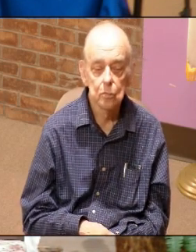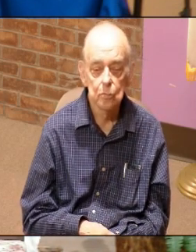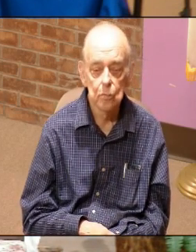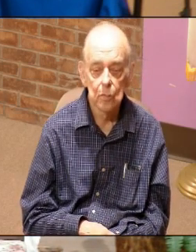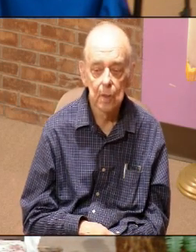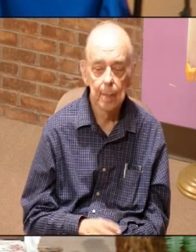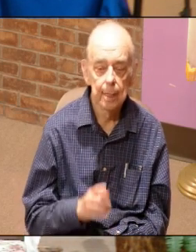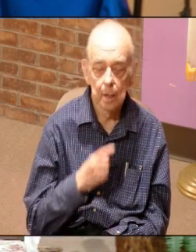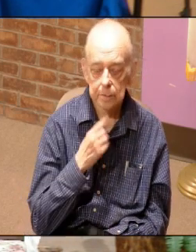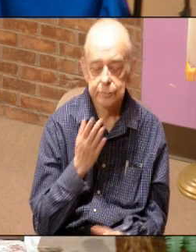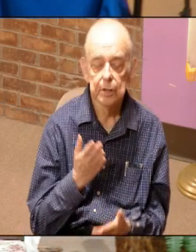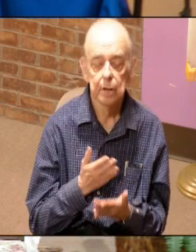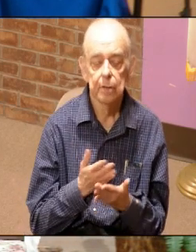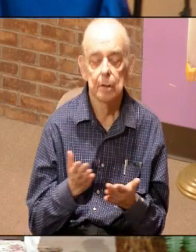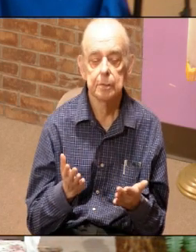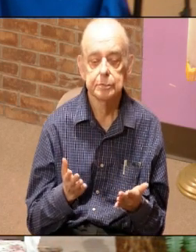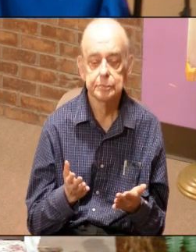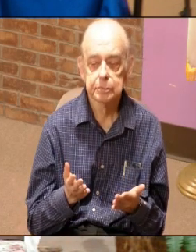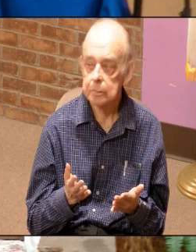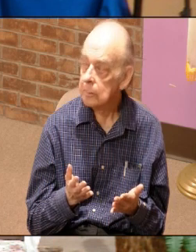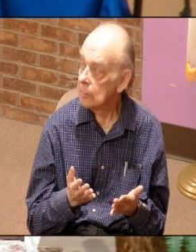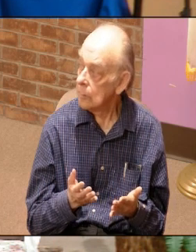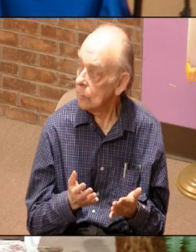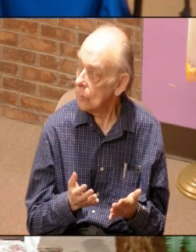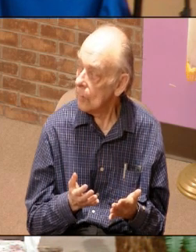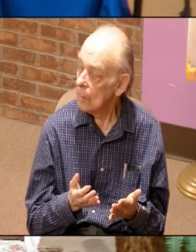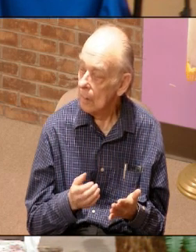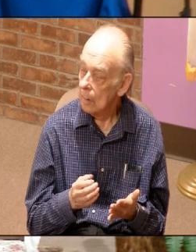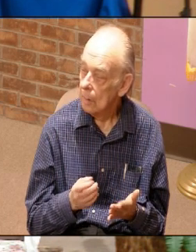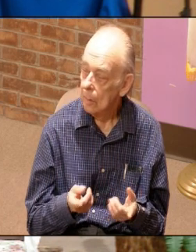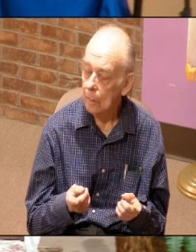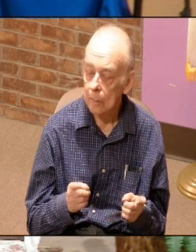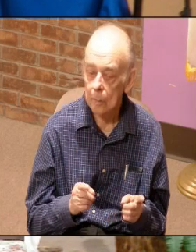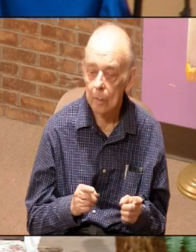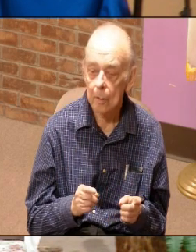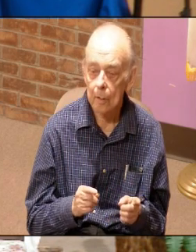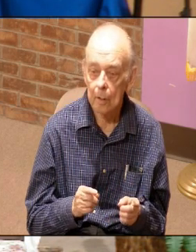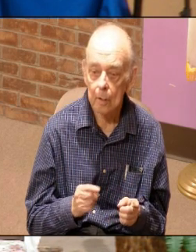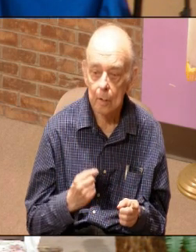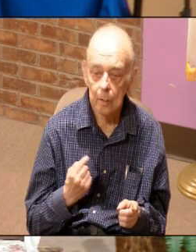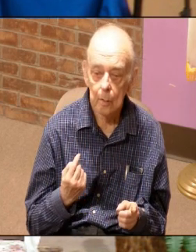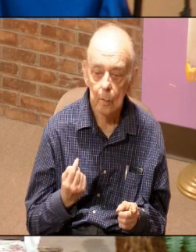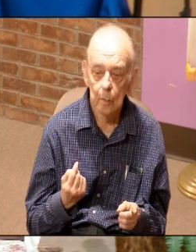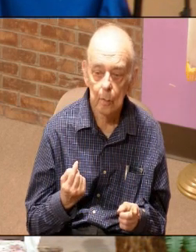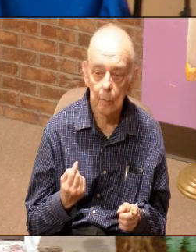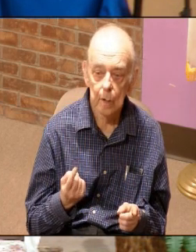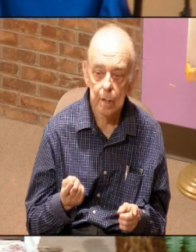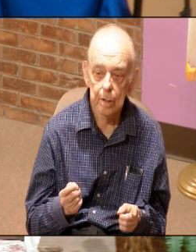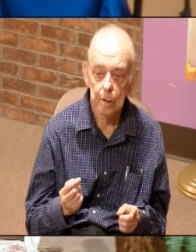but may I say to you this morning when do we learn